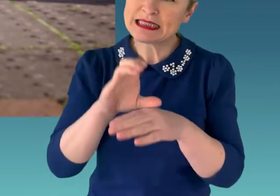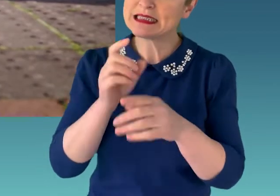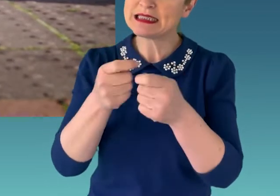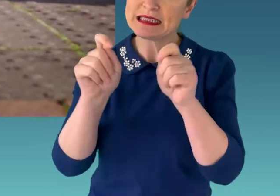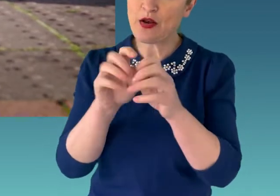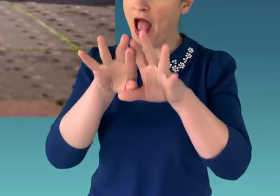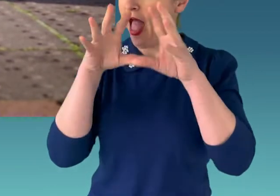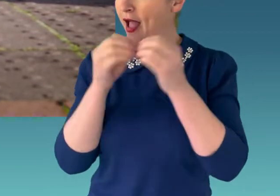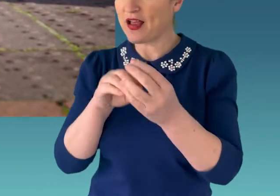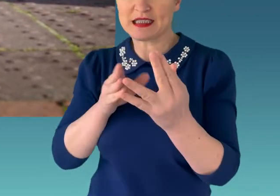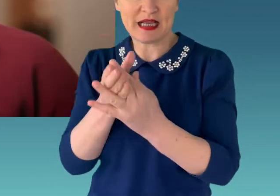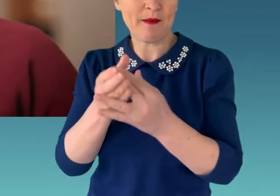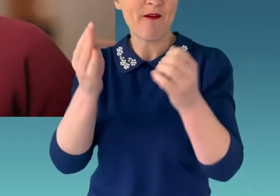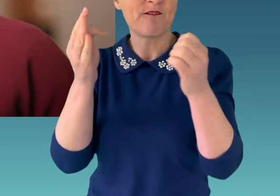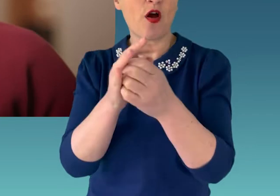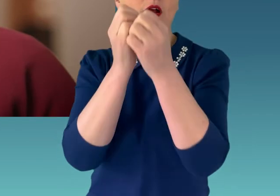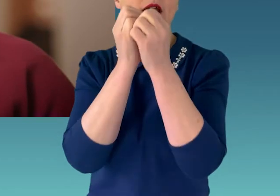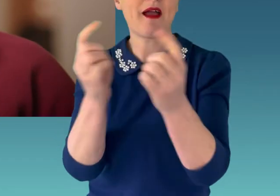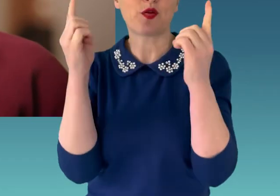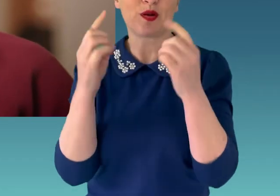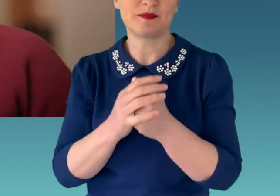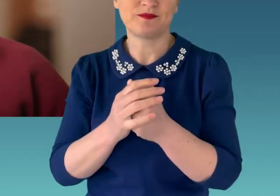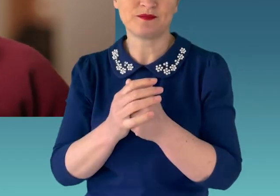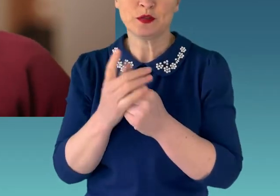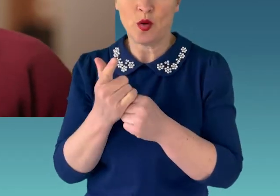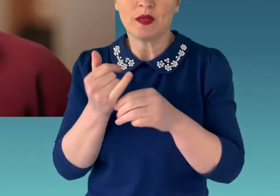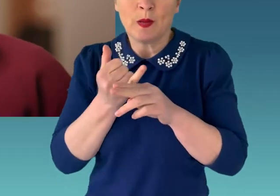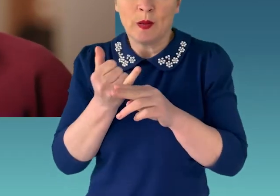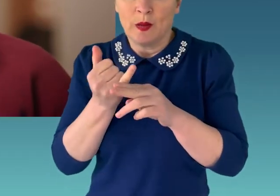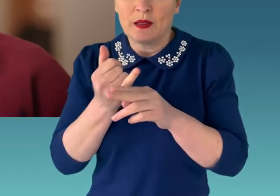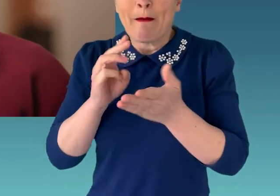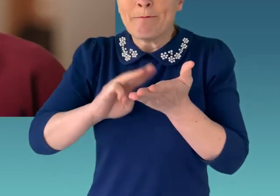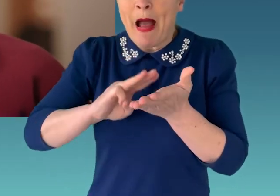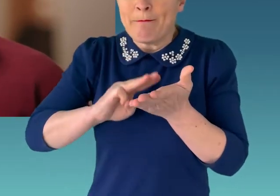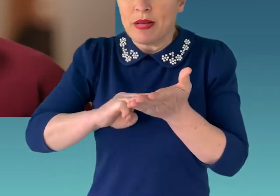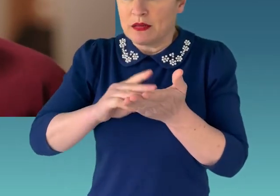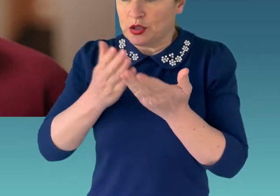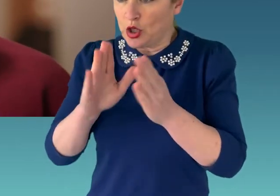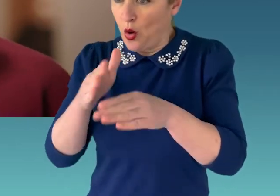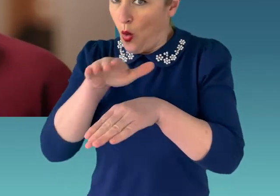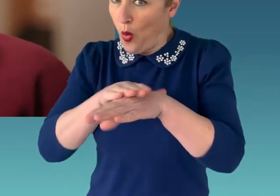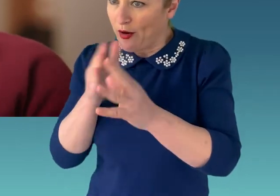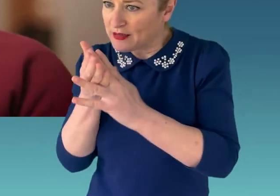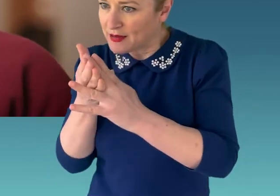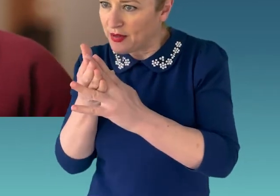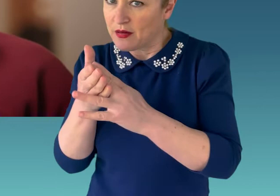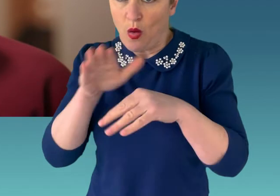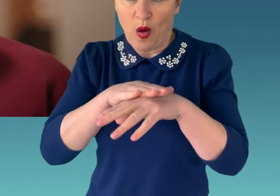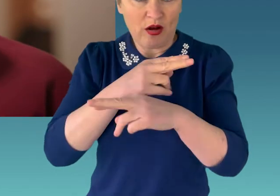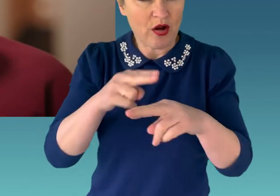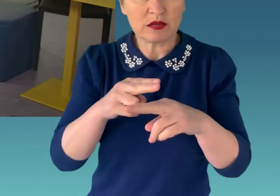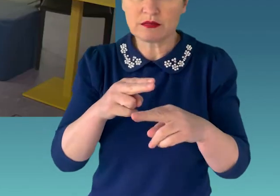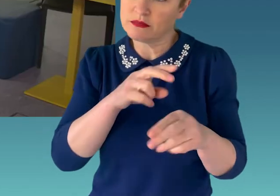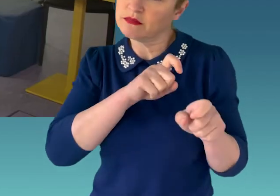is accessible to everyone. But in the meantime, maps that can show you where is accessible and where is inaccessible are very valuable